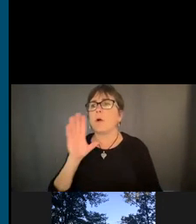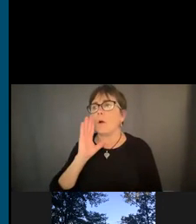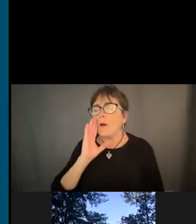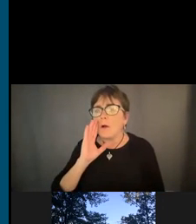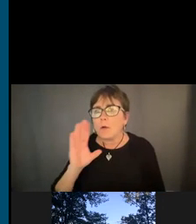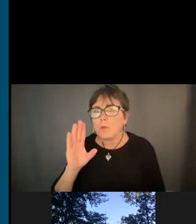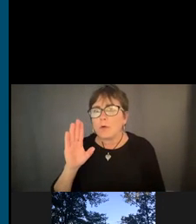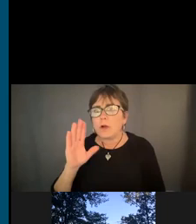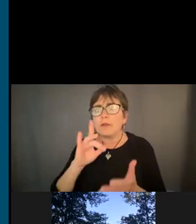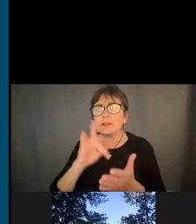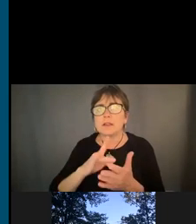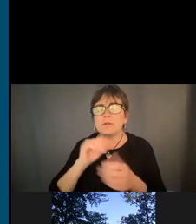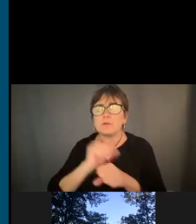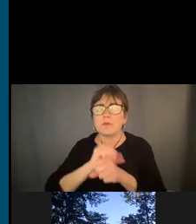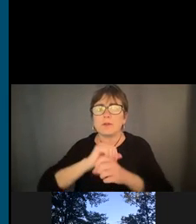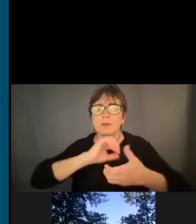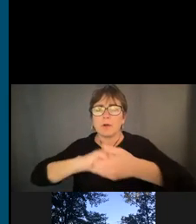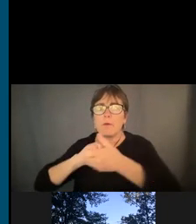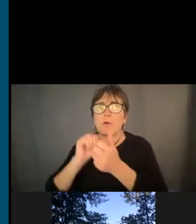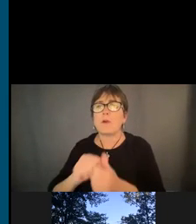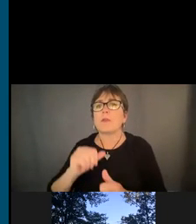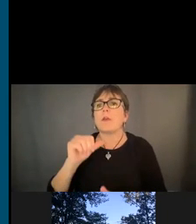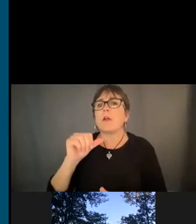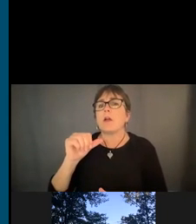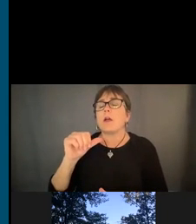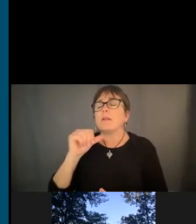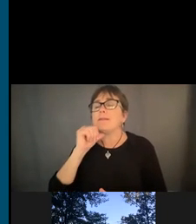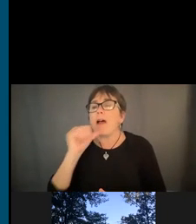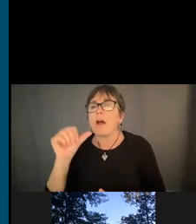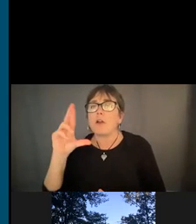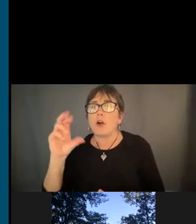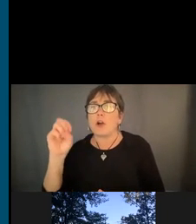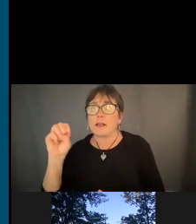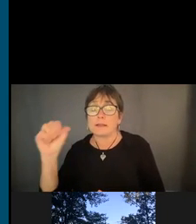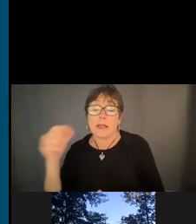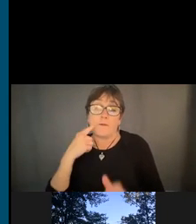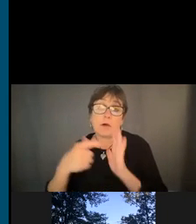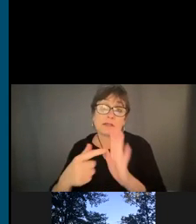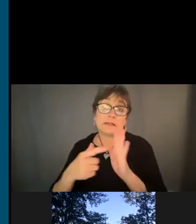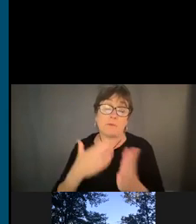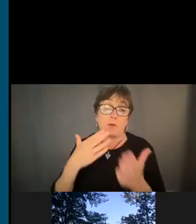with non-RSA centers, such as those funded by the U.S. Department of Transportation?